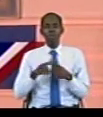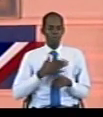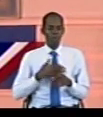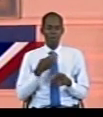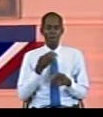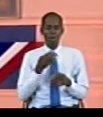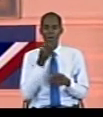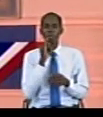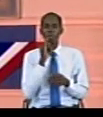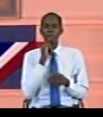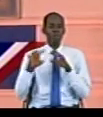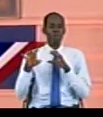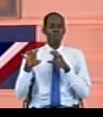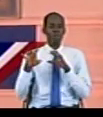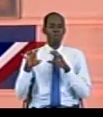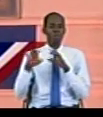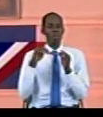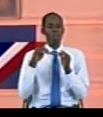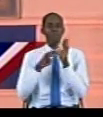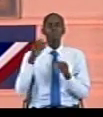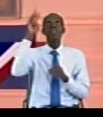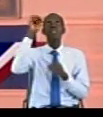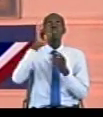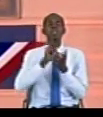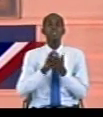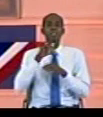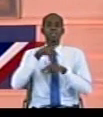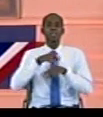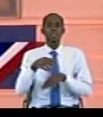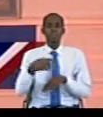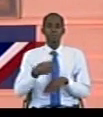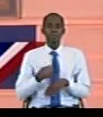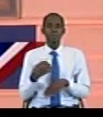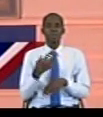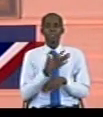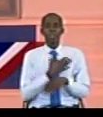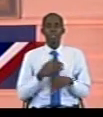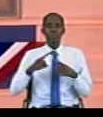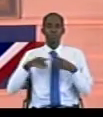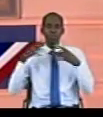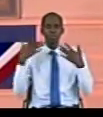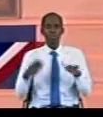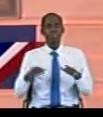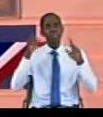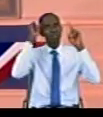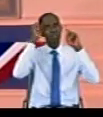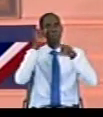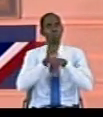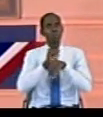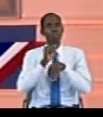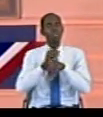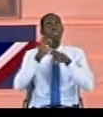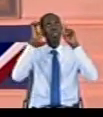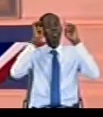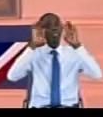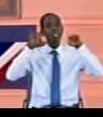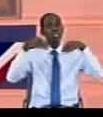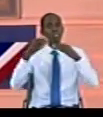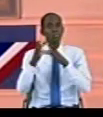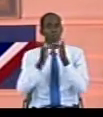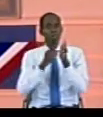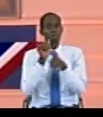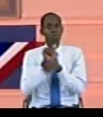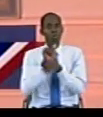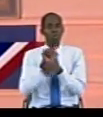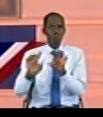the will of him that sent me and to finish his work. He gave him a work to do. He gave him a work to do.